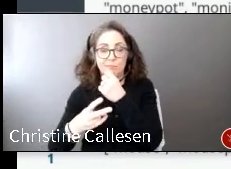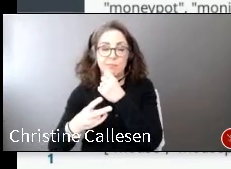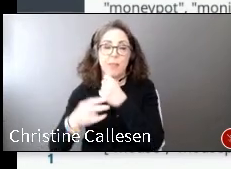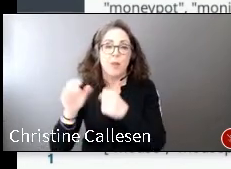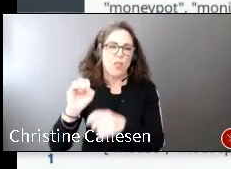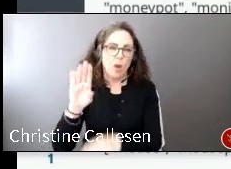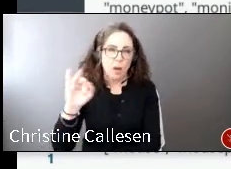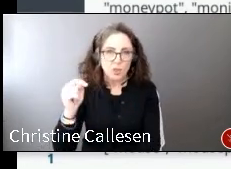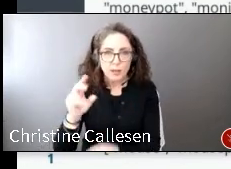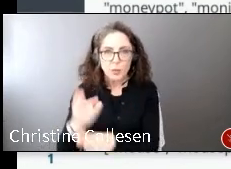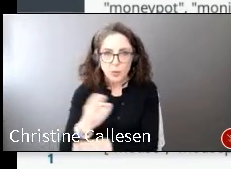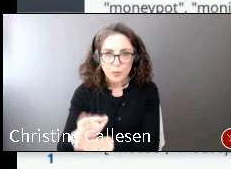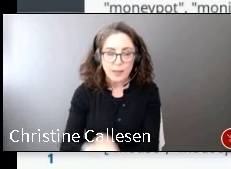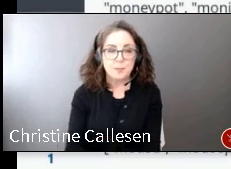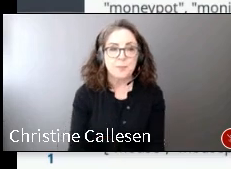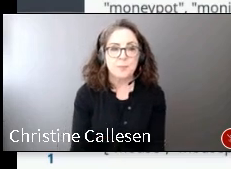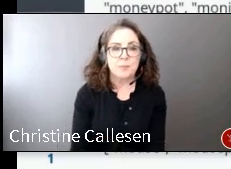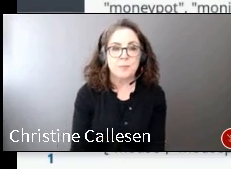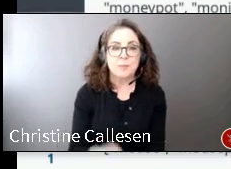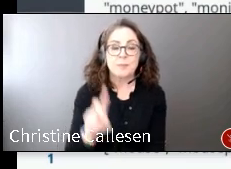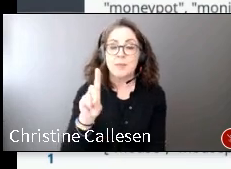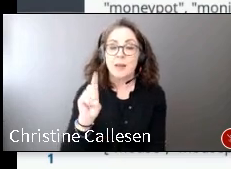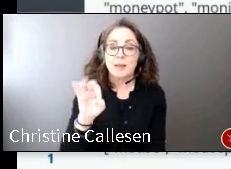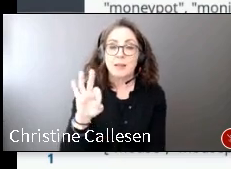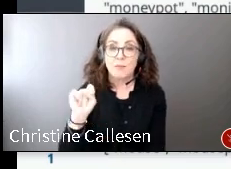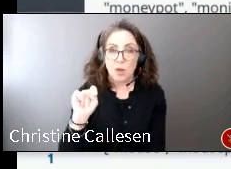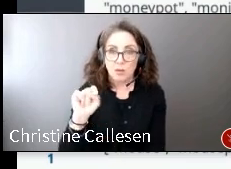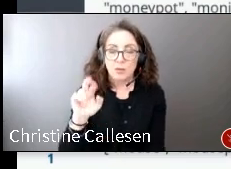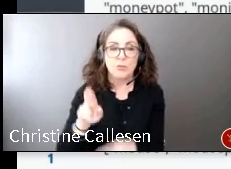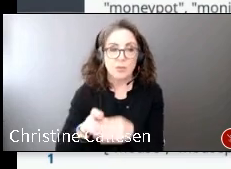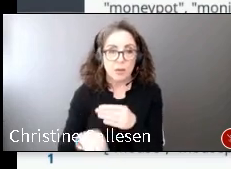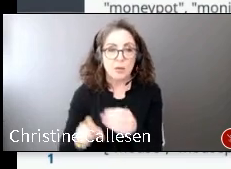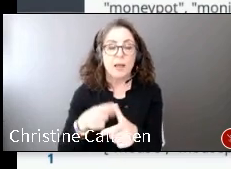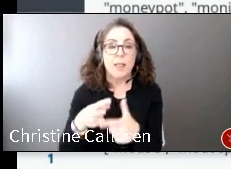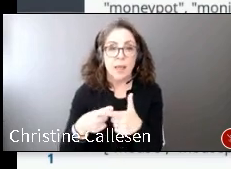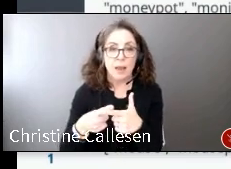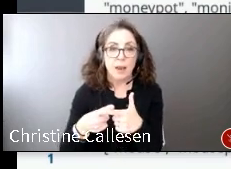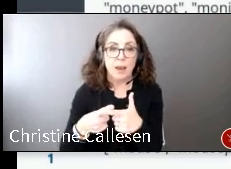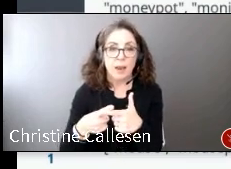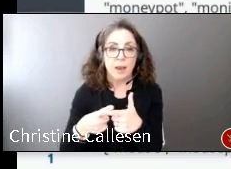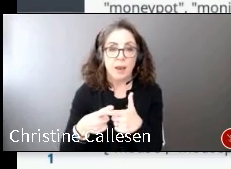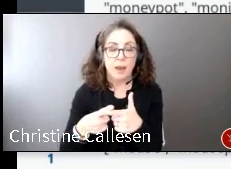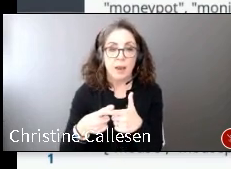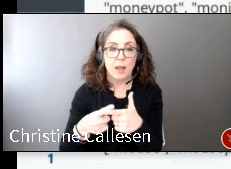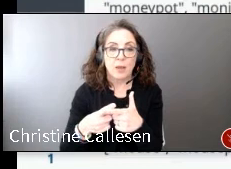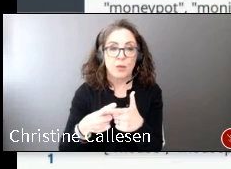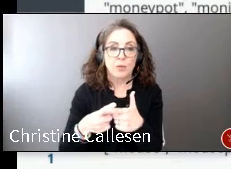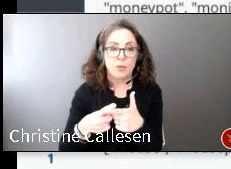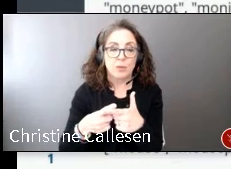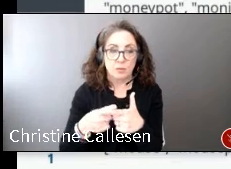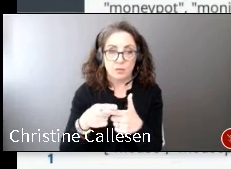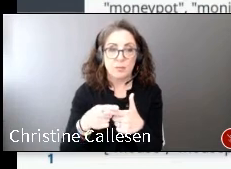using. Okay, so this is the default result, and then let's just return the results